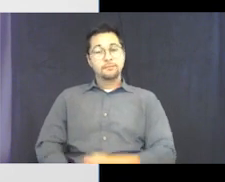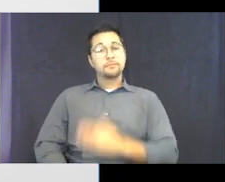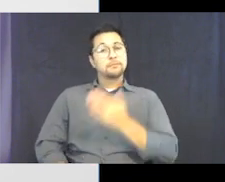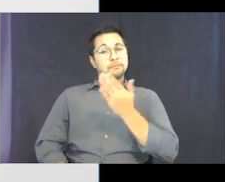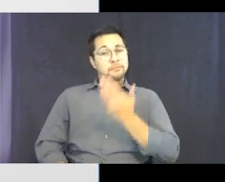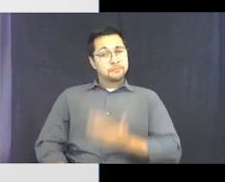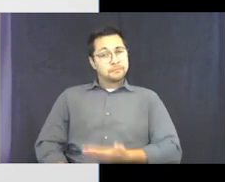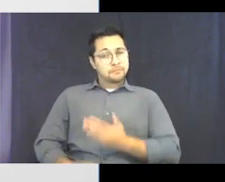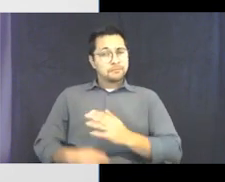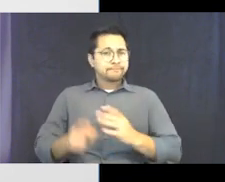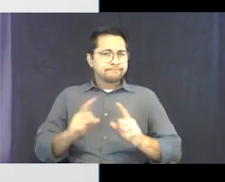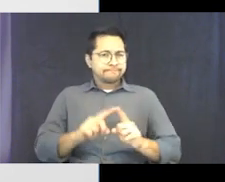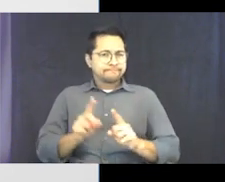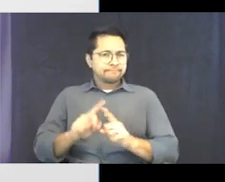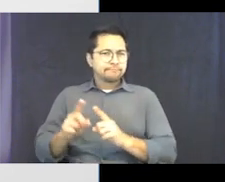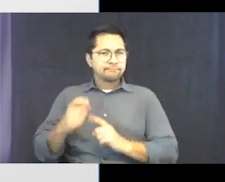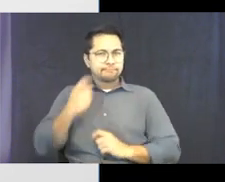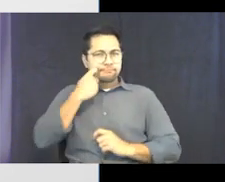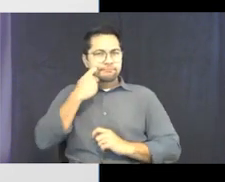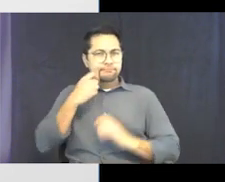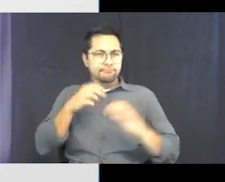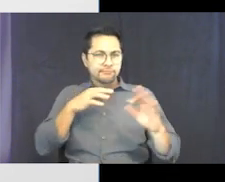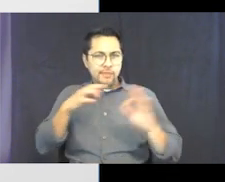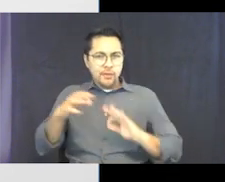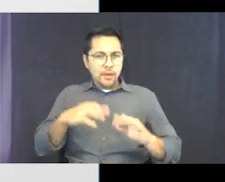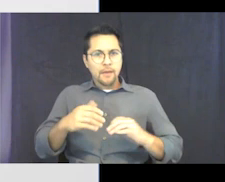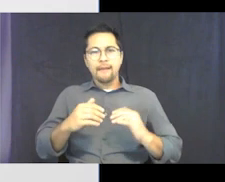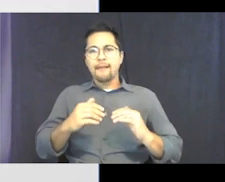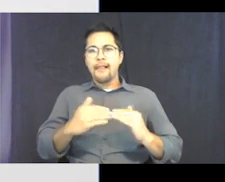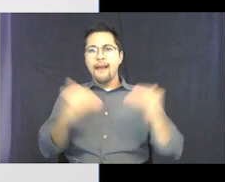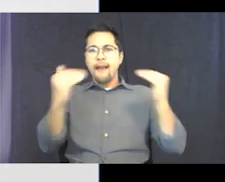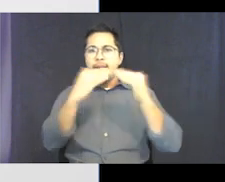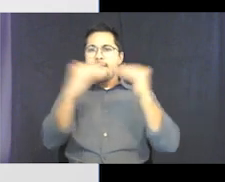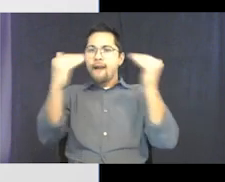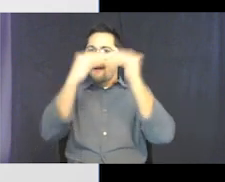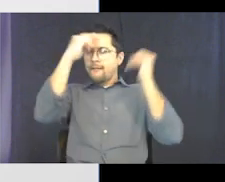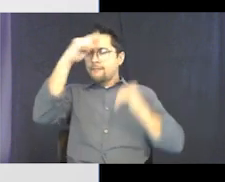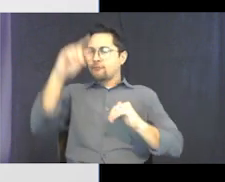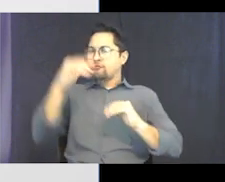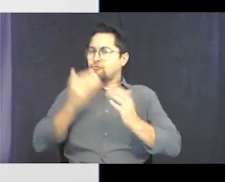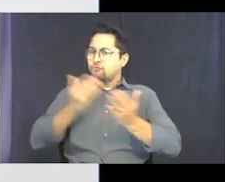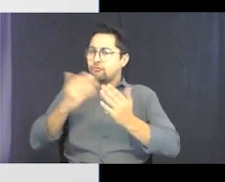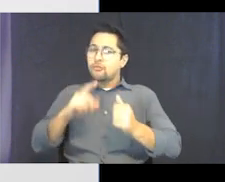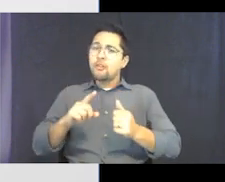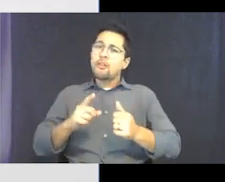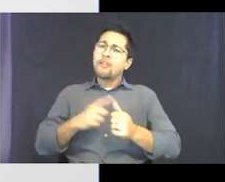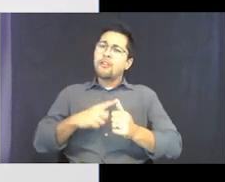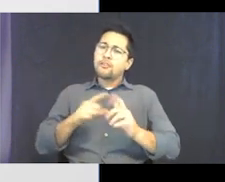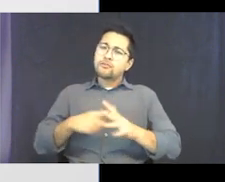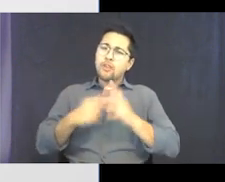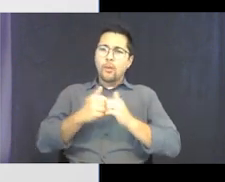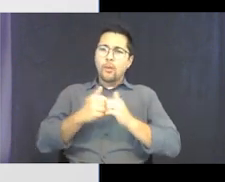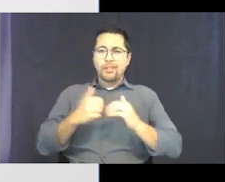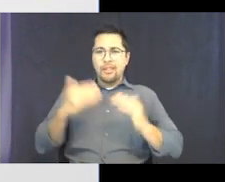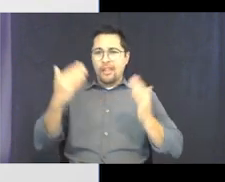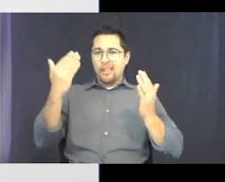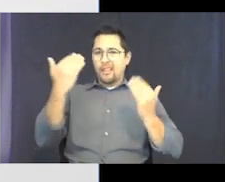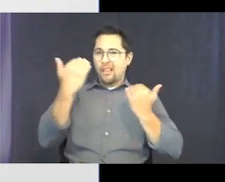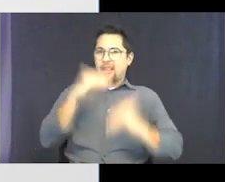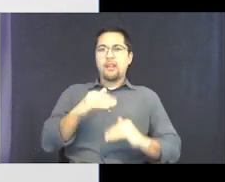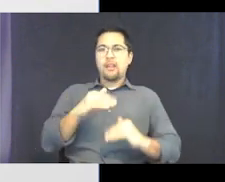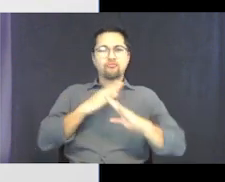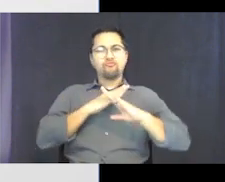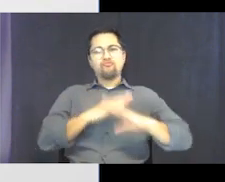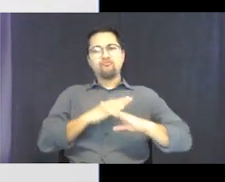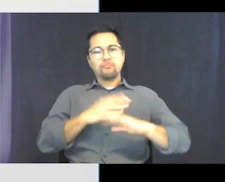These are the different, as I was just describing, the different levels of services. We always want to start with the least restrictive